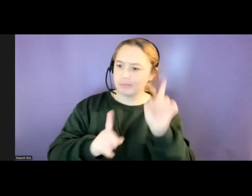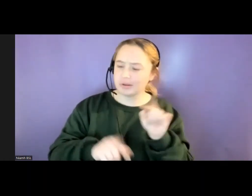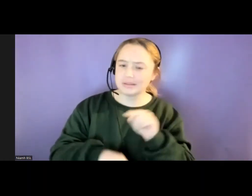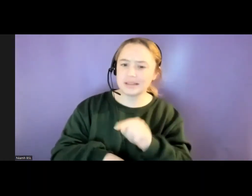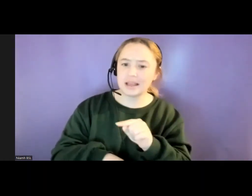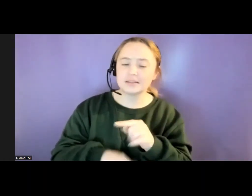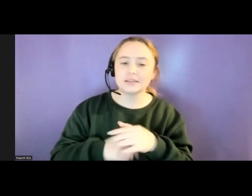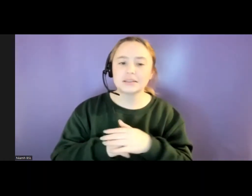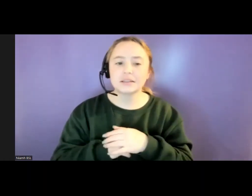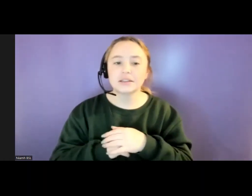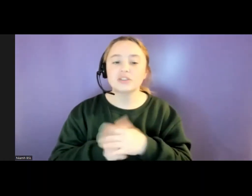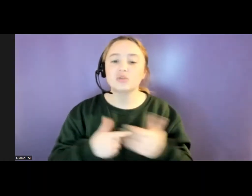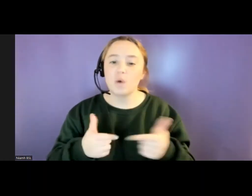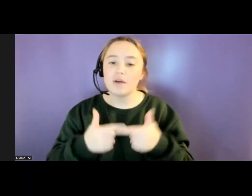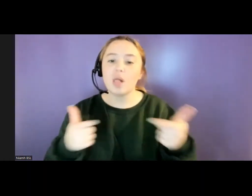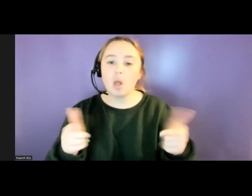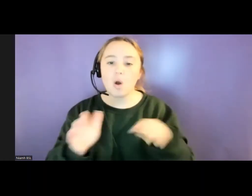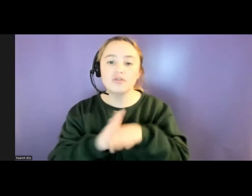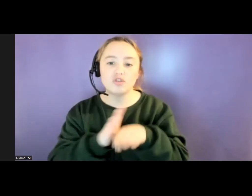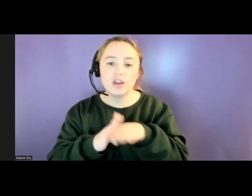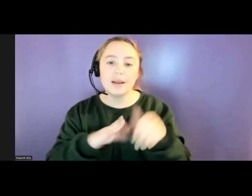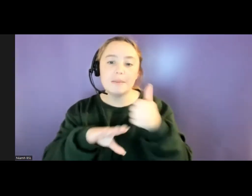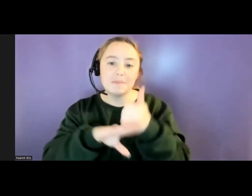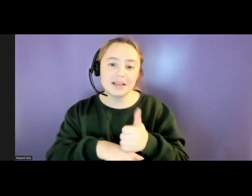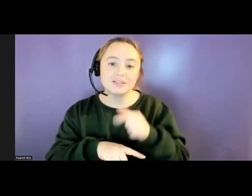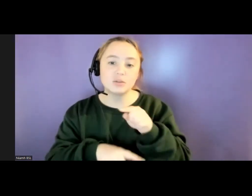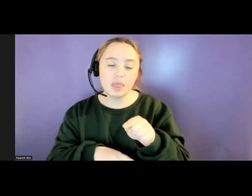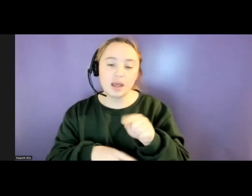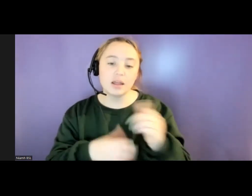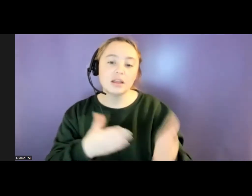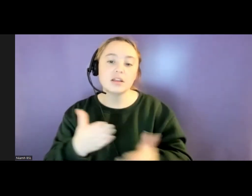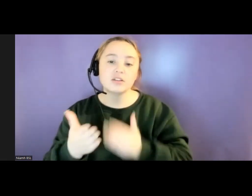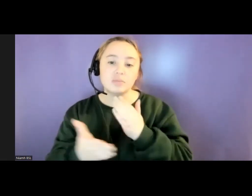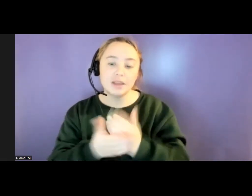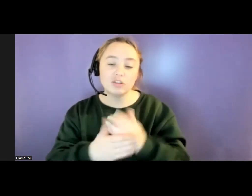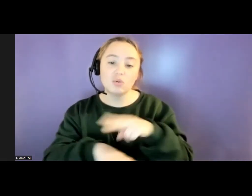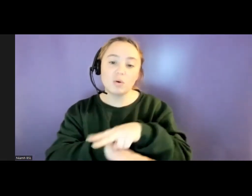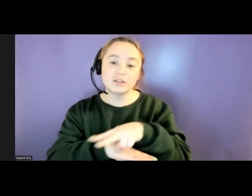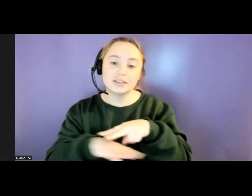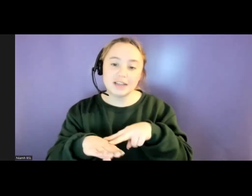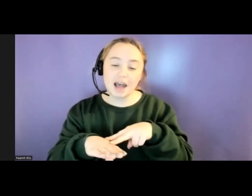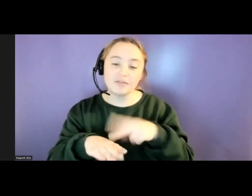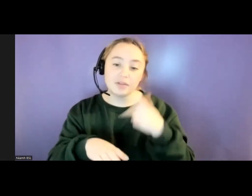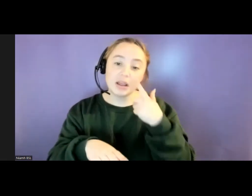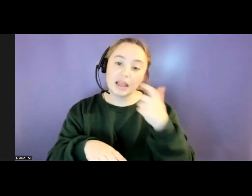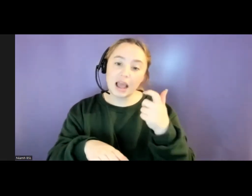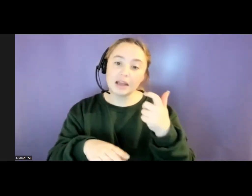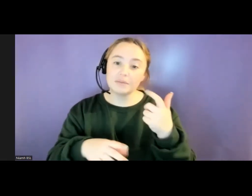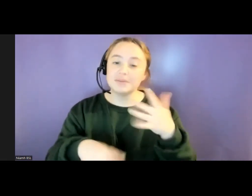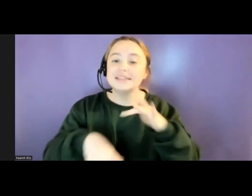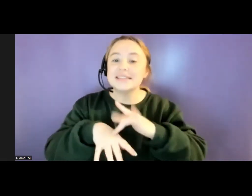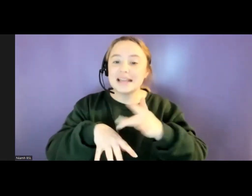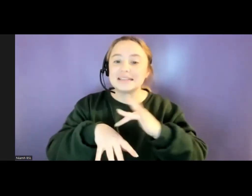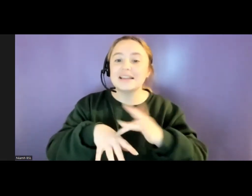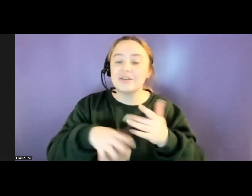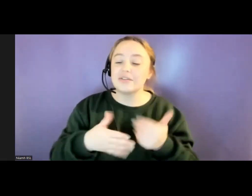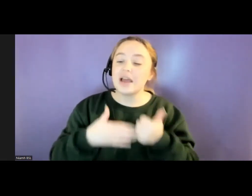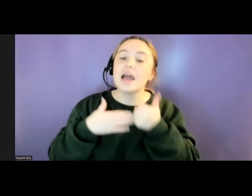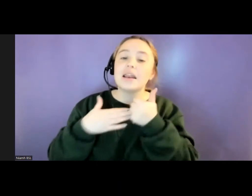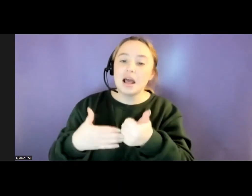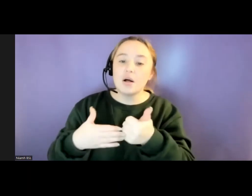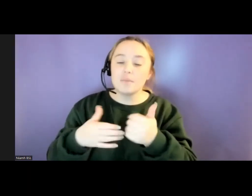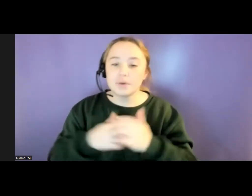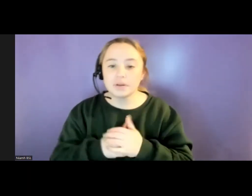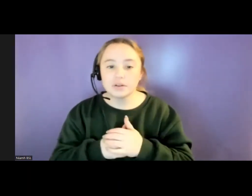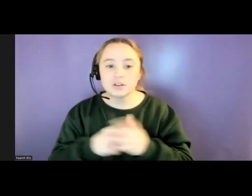of training that's based on that, to make sure that our staff can be as sensitive as they can to anything that you might